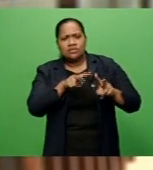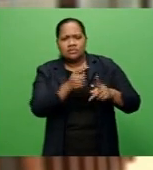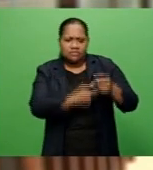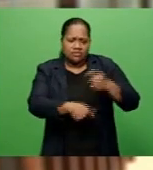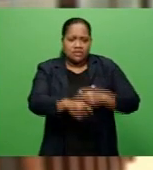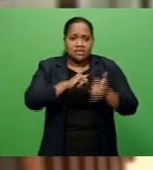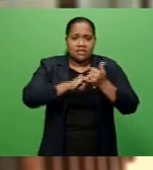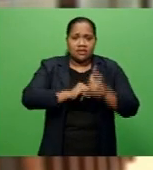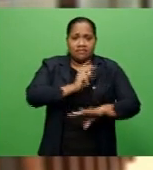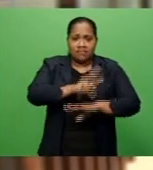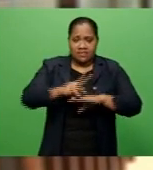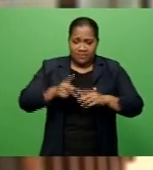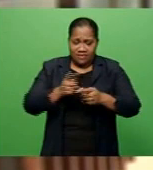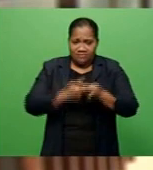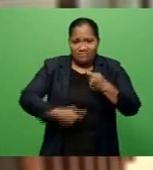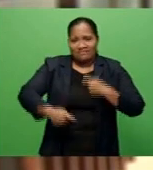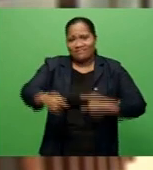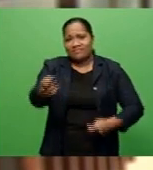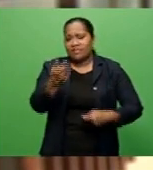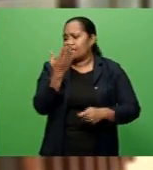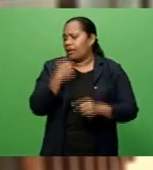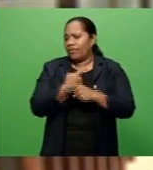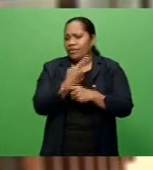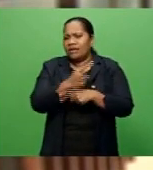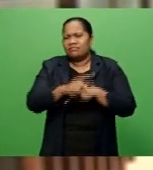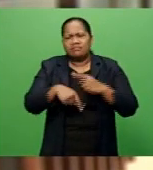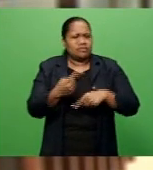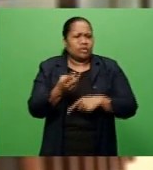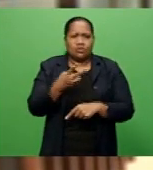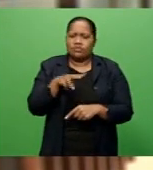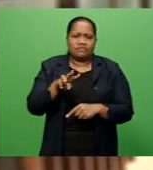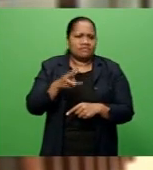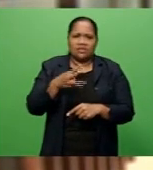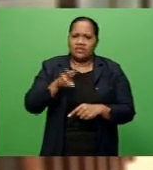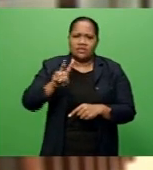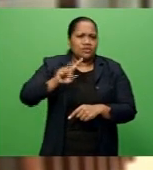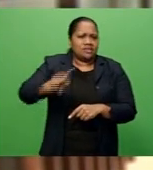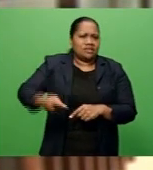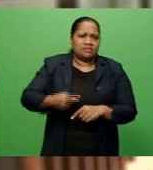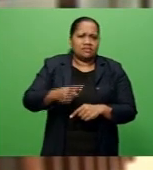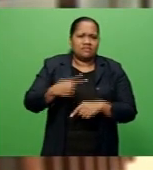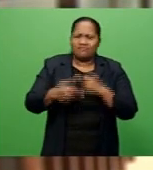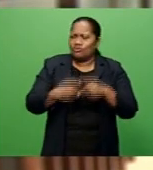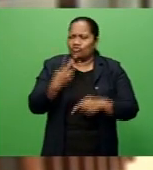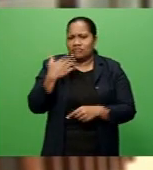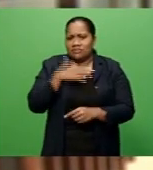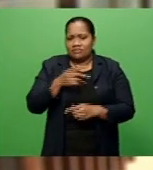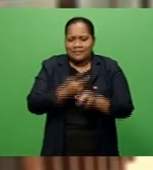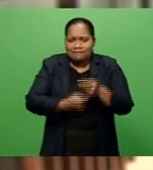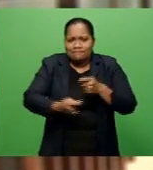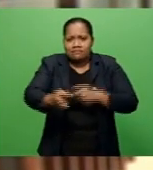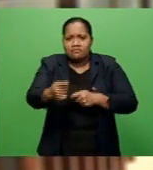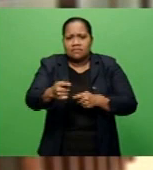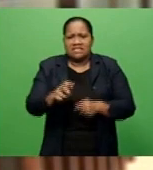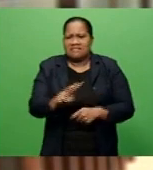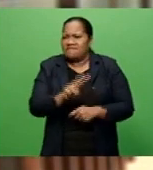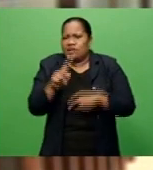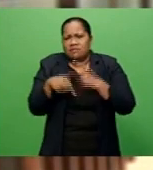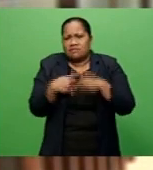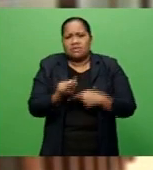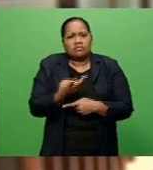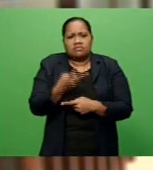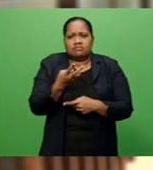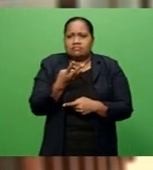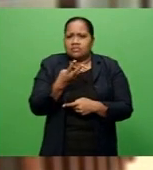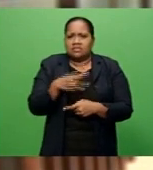Stock Exchange for last week. Around 32,000 shares were traded in over 200 transactions, valued at about